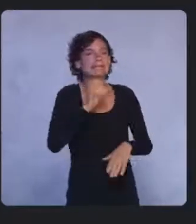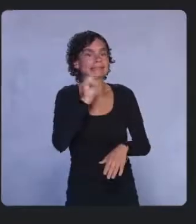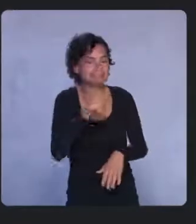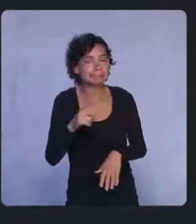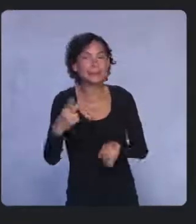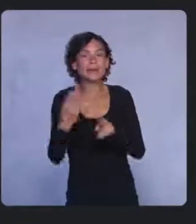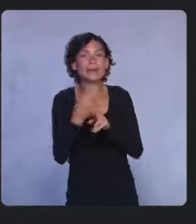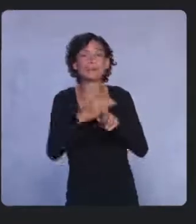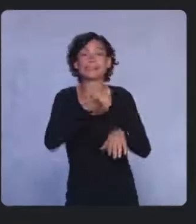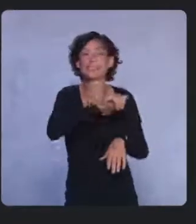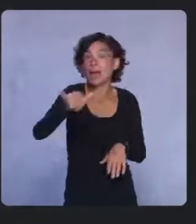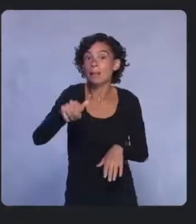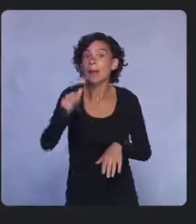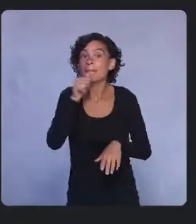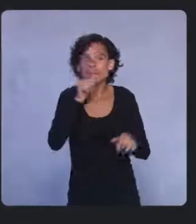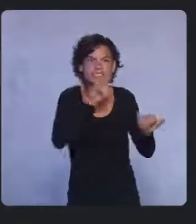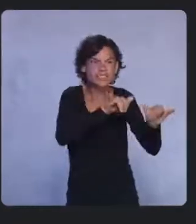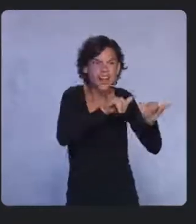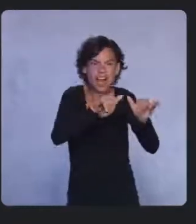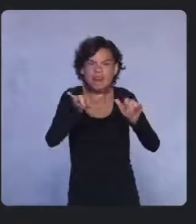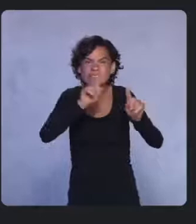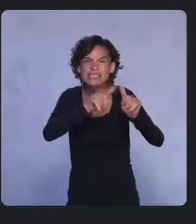accounts, which multiplies their risk.